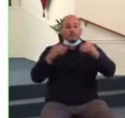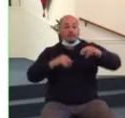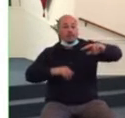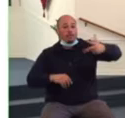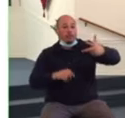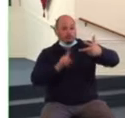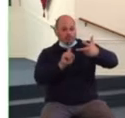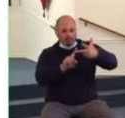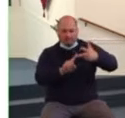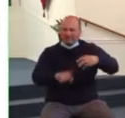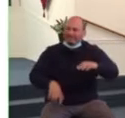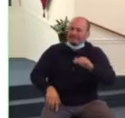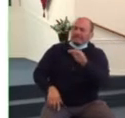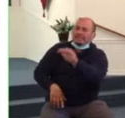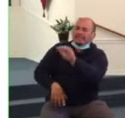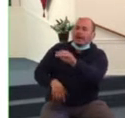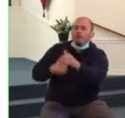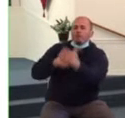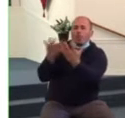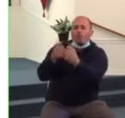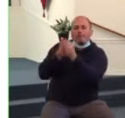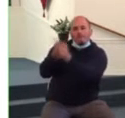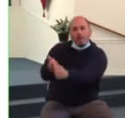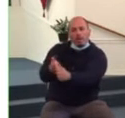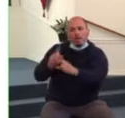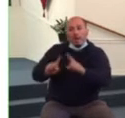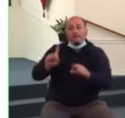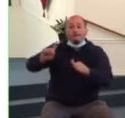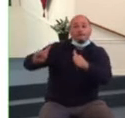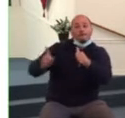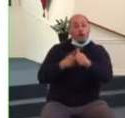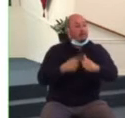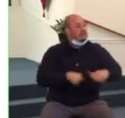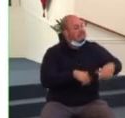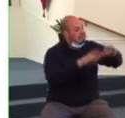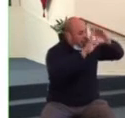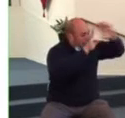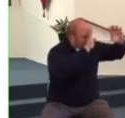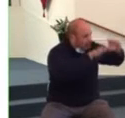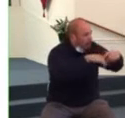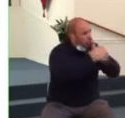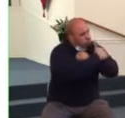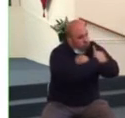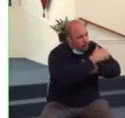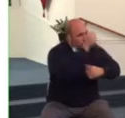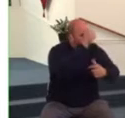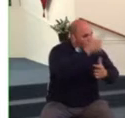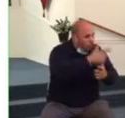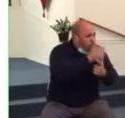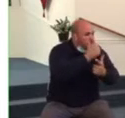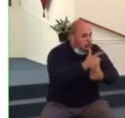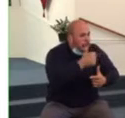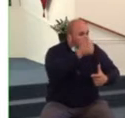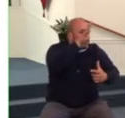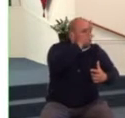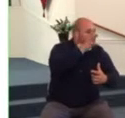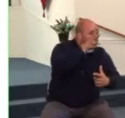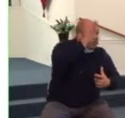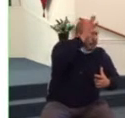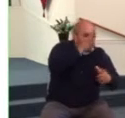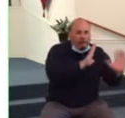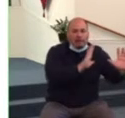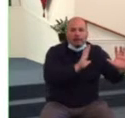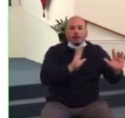let me go back and say goodbye to my family. Jesus said, no one who puts a hand to the plow and looks back is fit